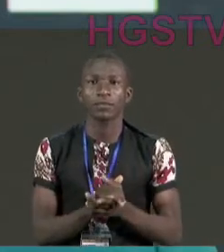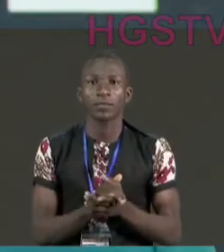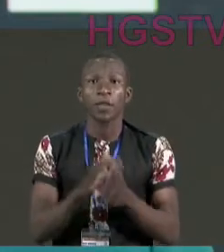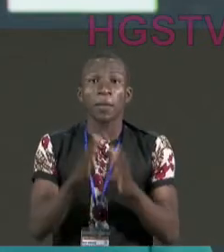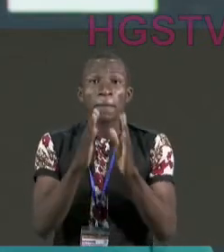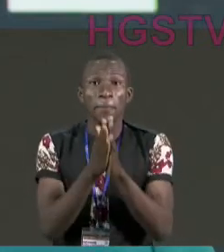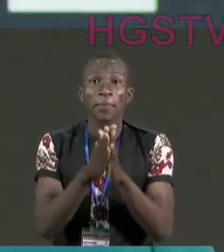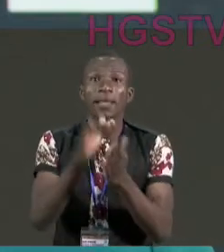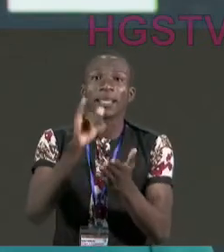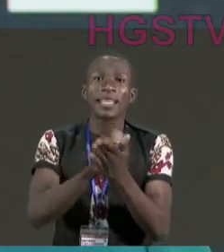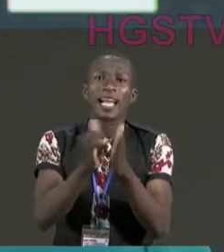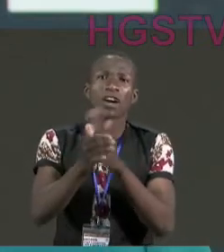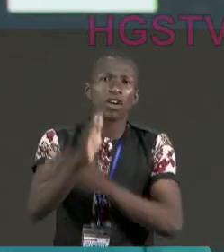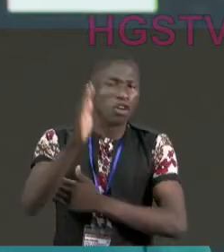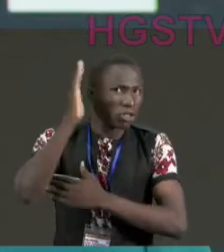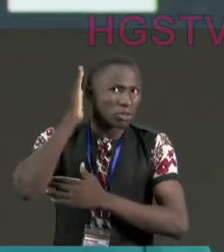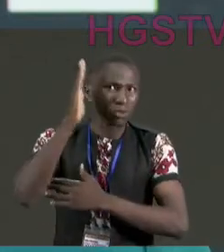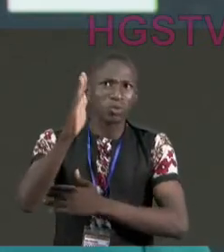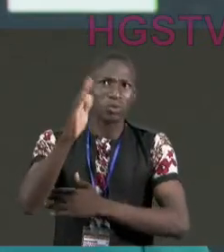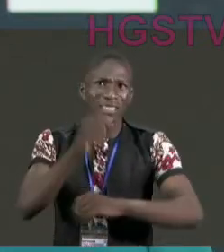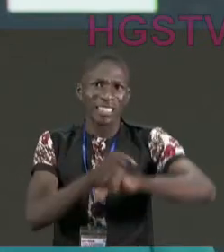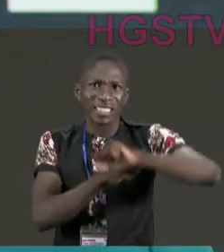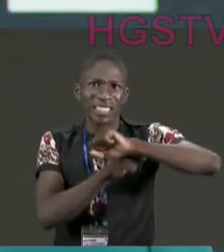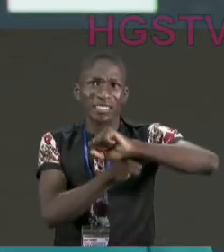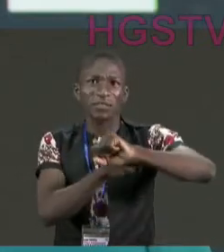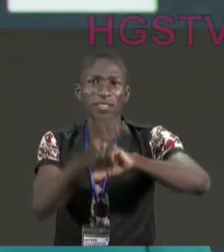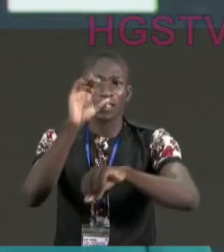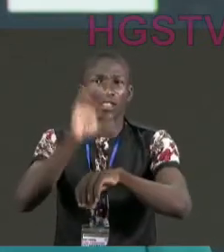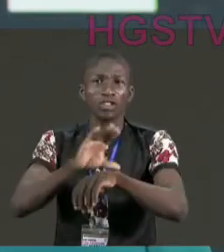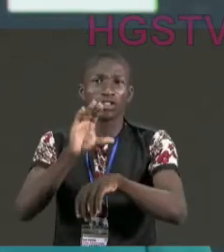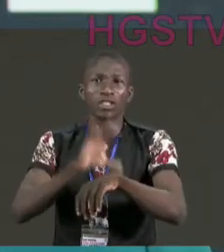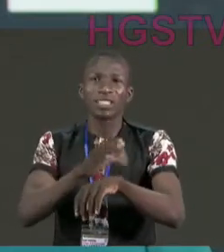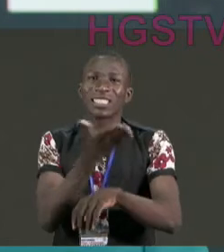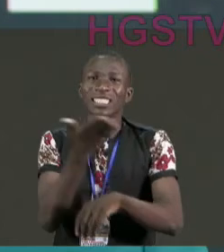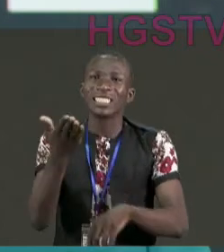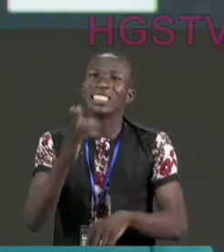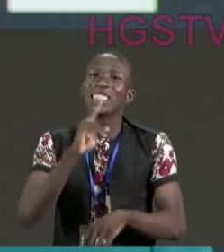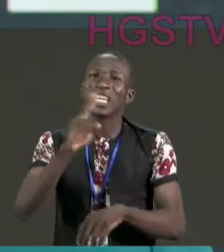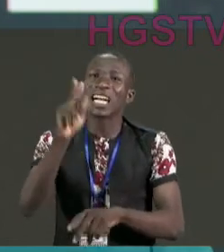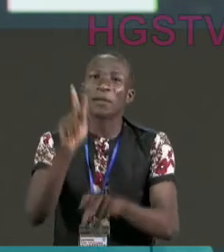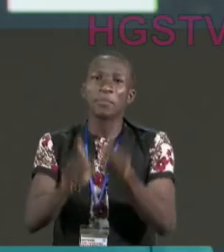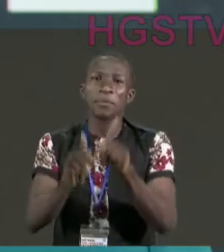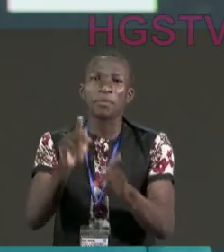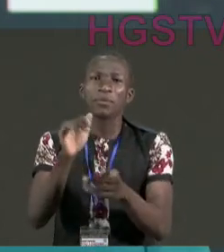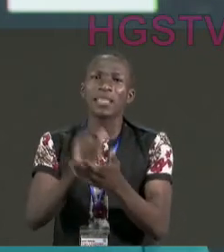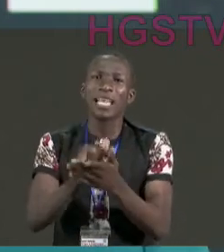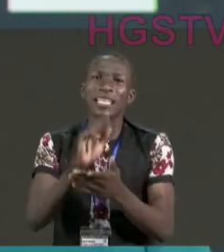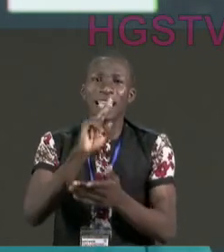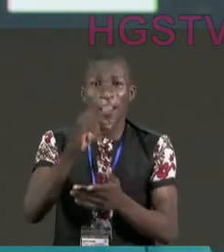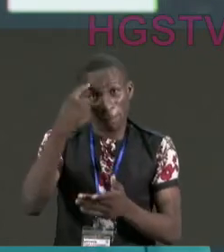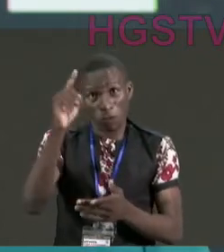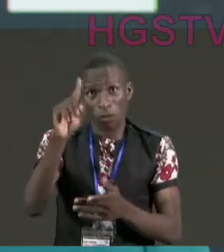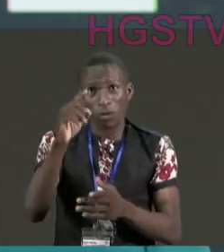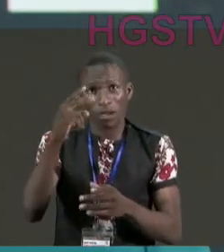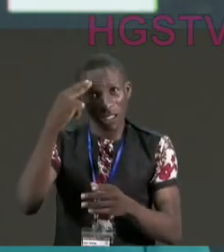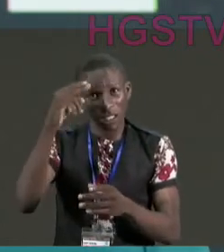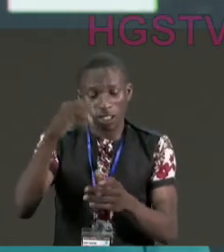Pray that God will defend his church. There are those who are, for one reason or the other,